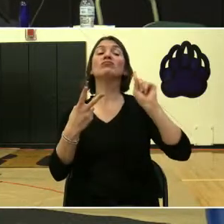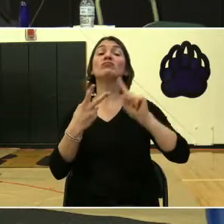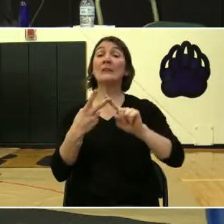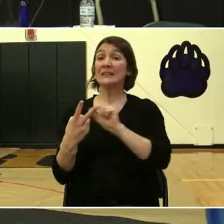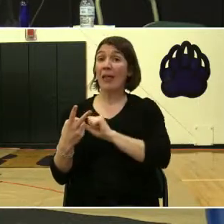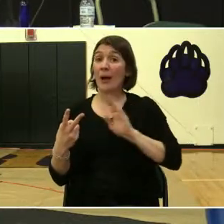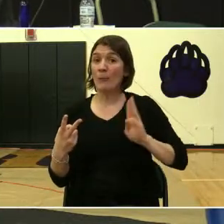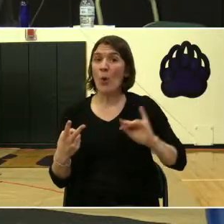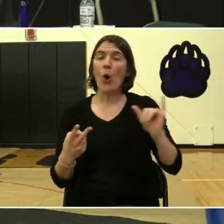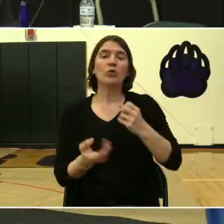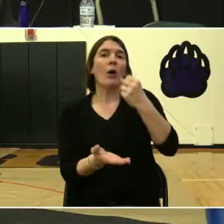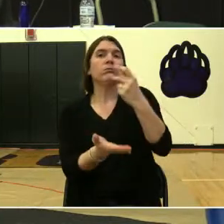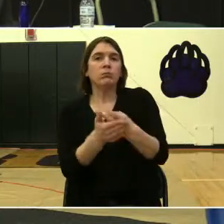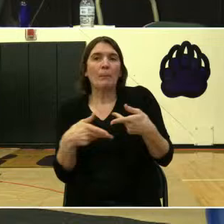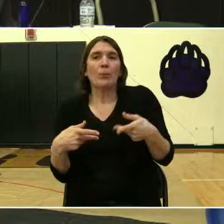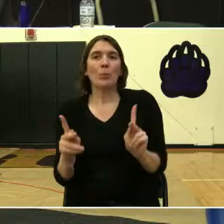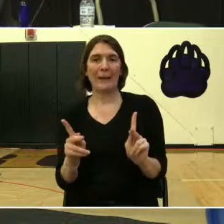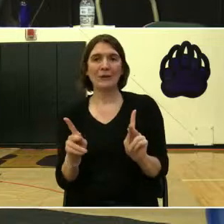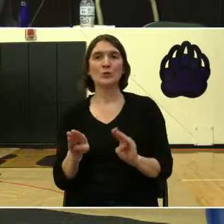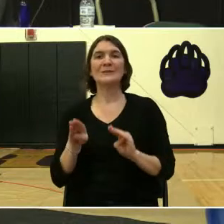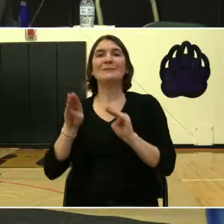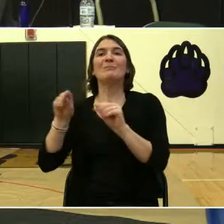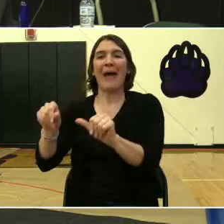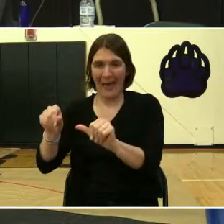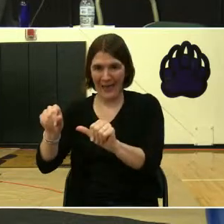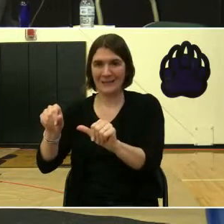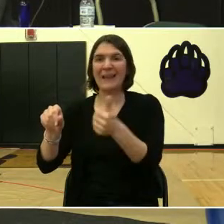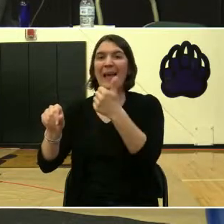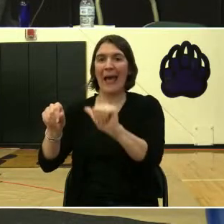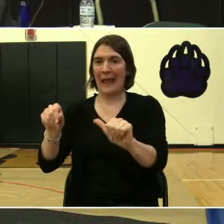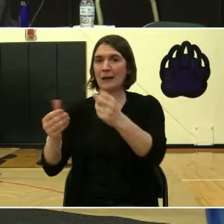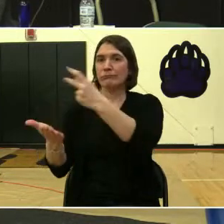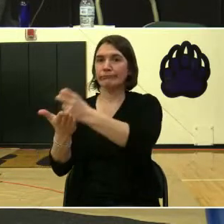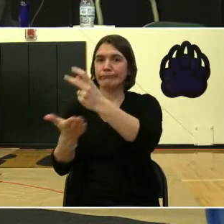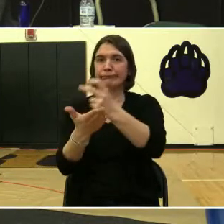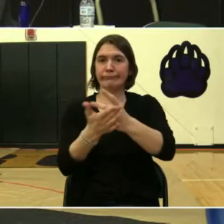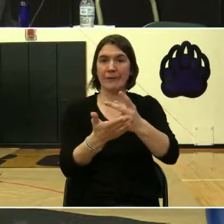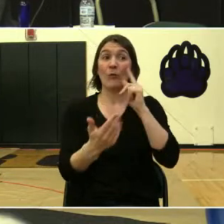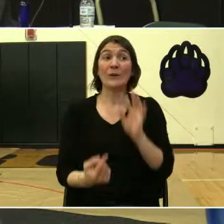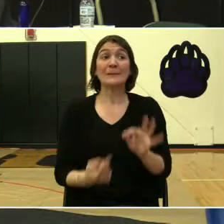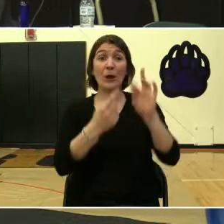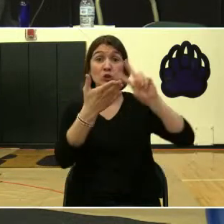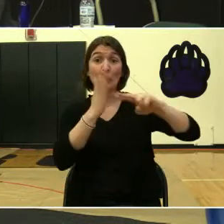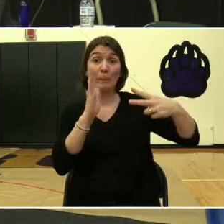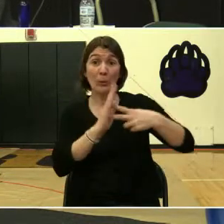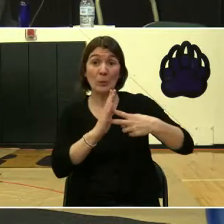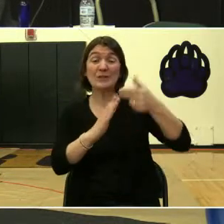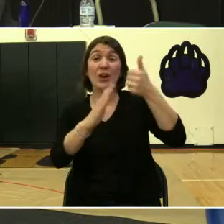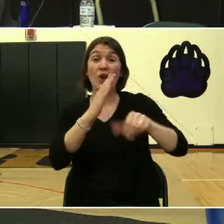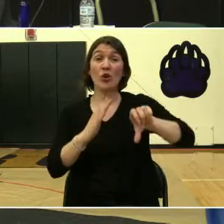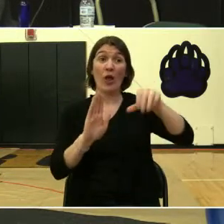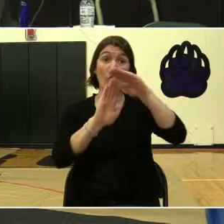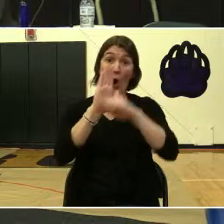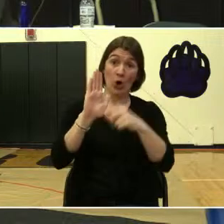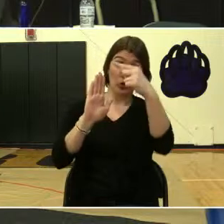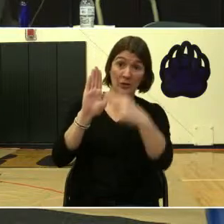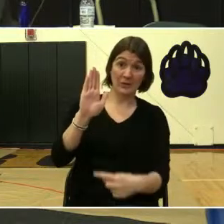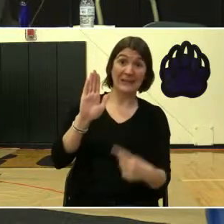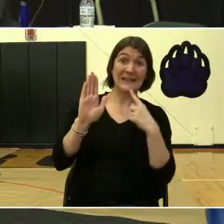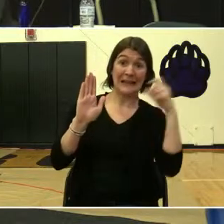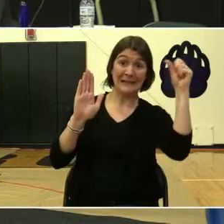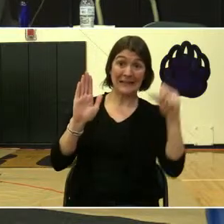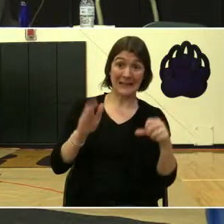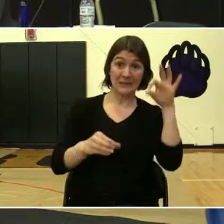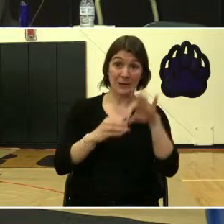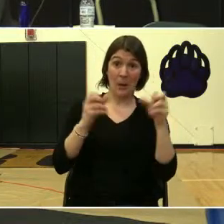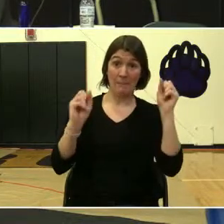select board be authorized to expend in addition any sum authorized for special purpose under any article contained in the warning